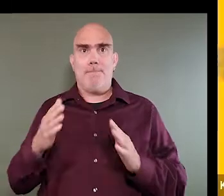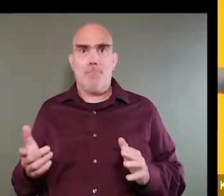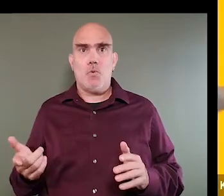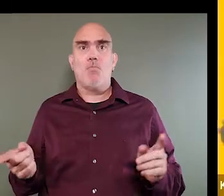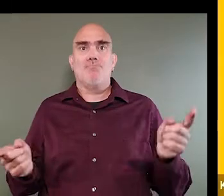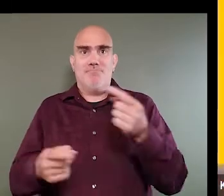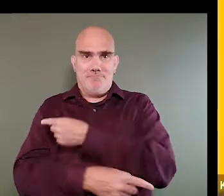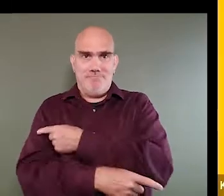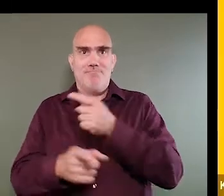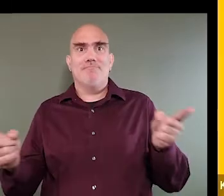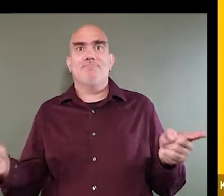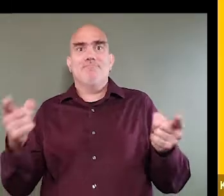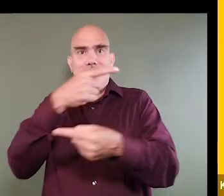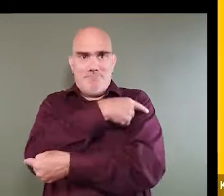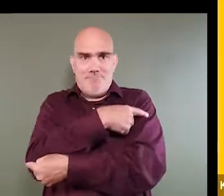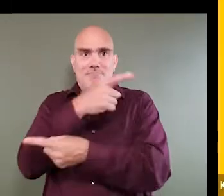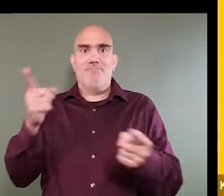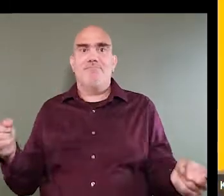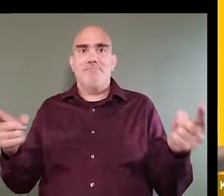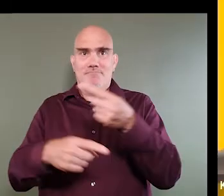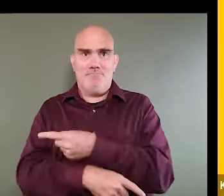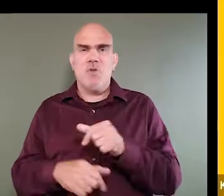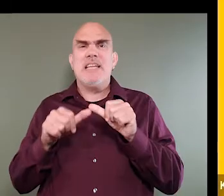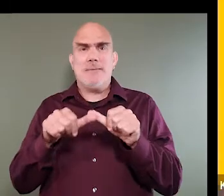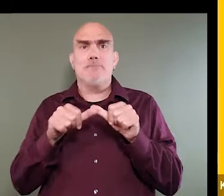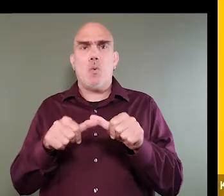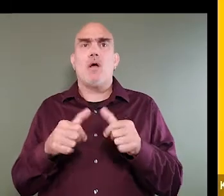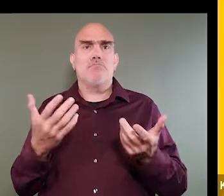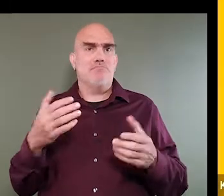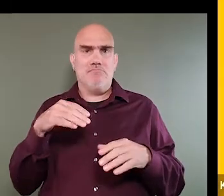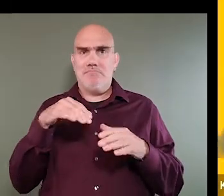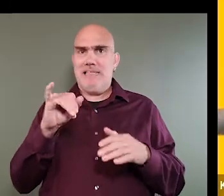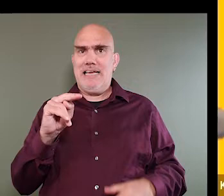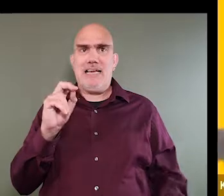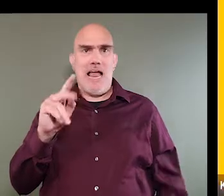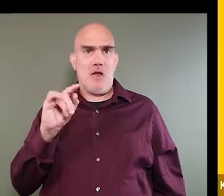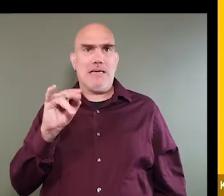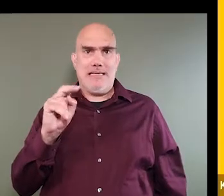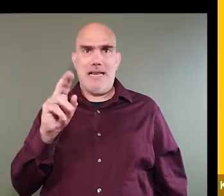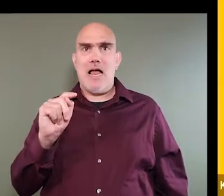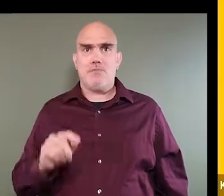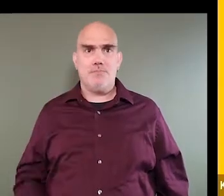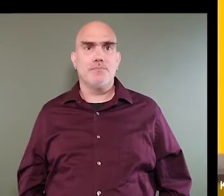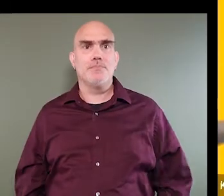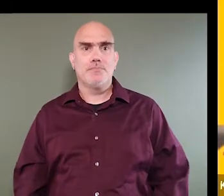then bring it back out. And we're just gonna keep going out and in.